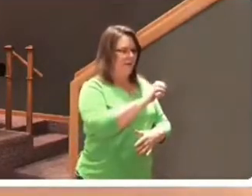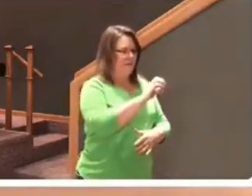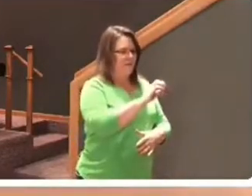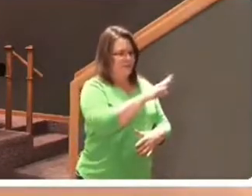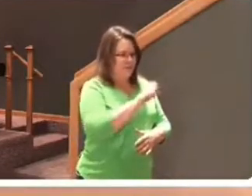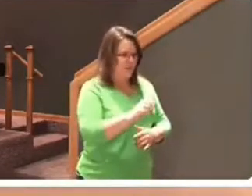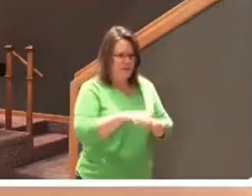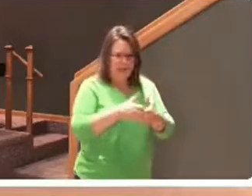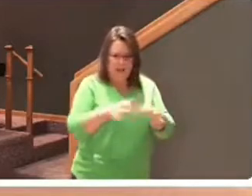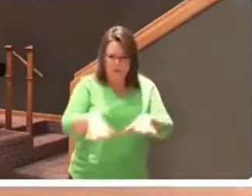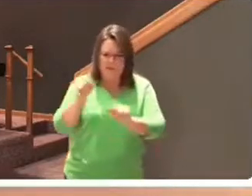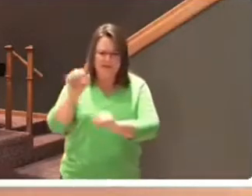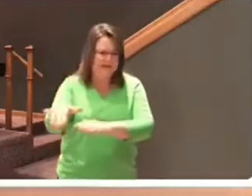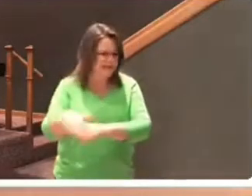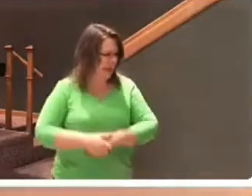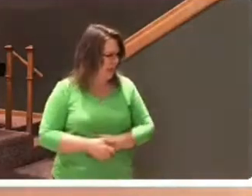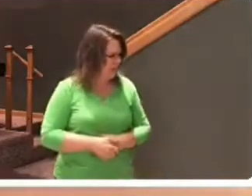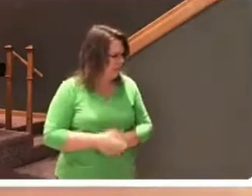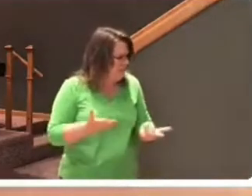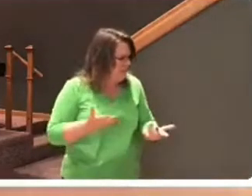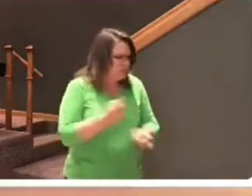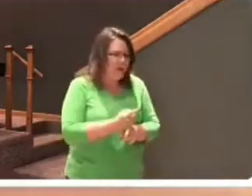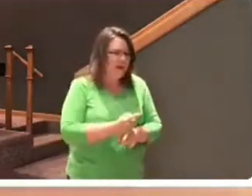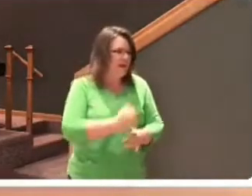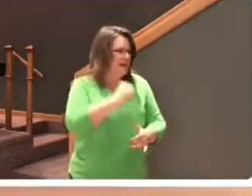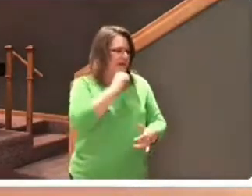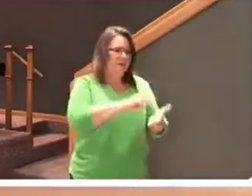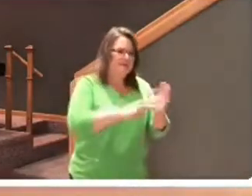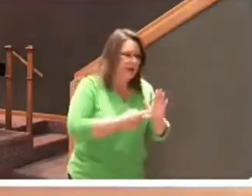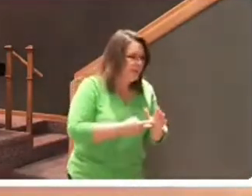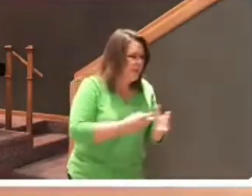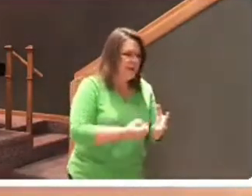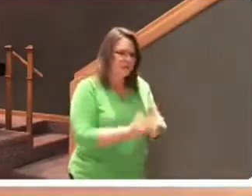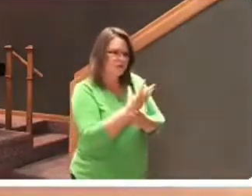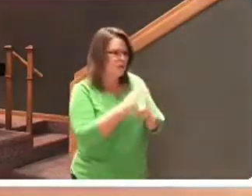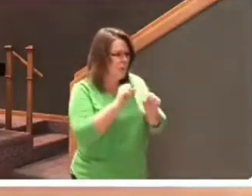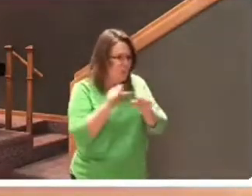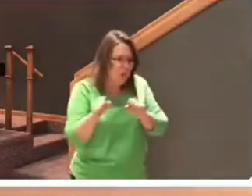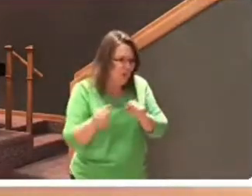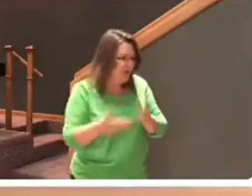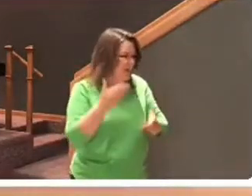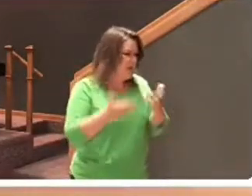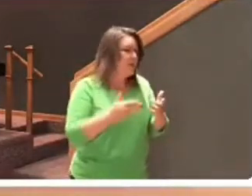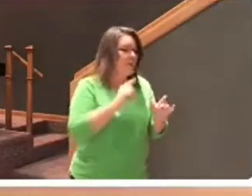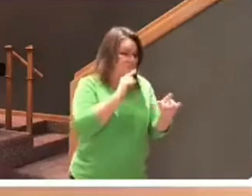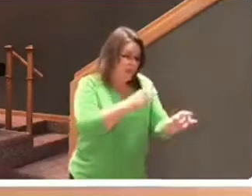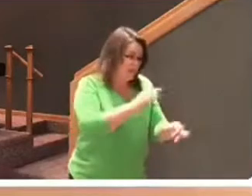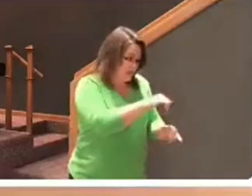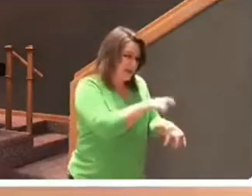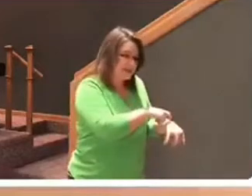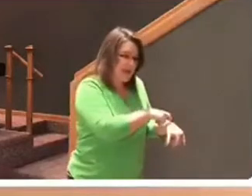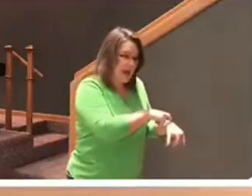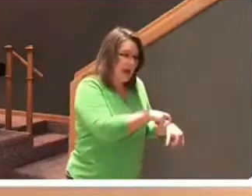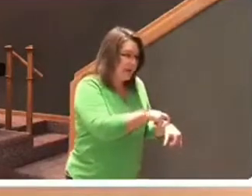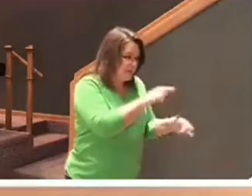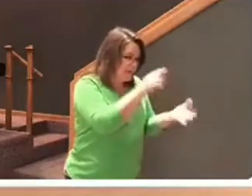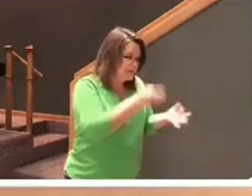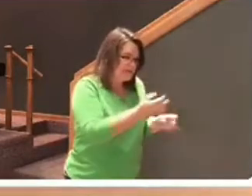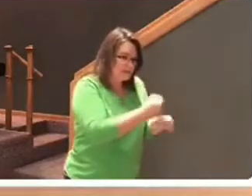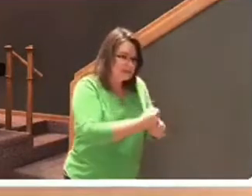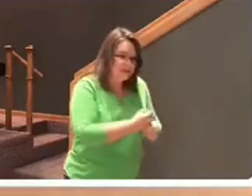possessing that? Right? It wasn't meant to grow corn. That might have been the answer at the time that decision